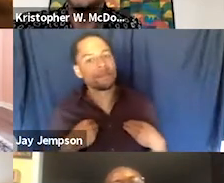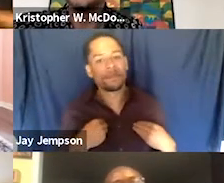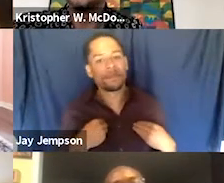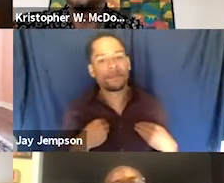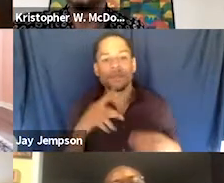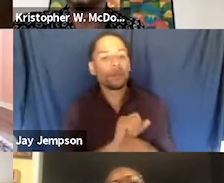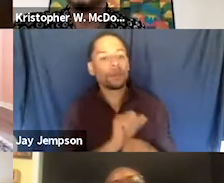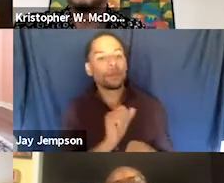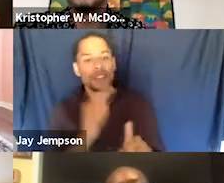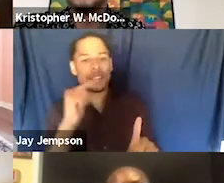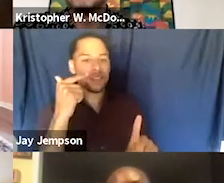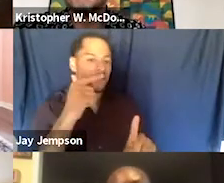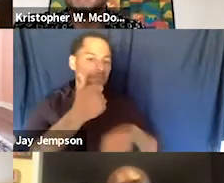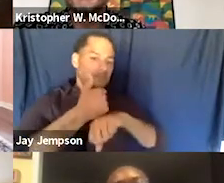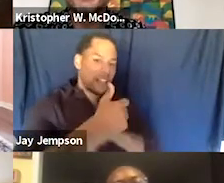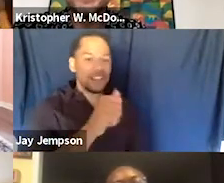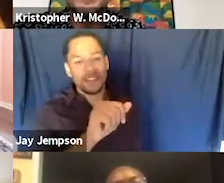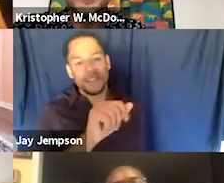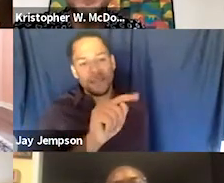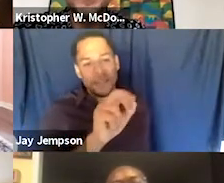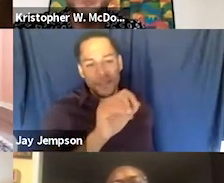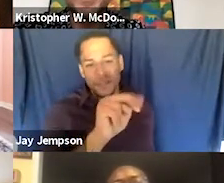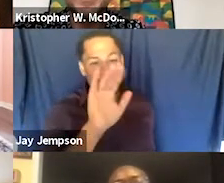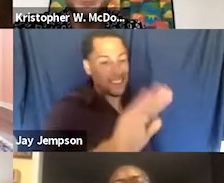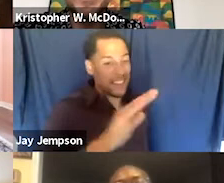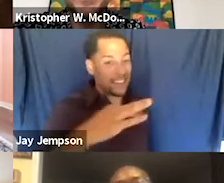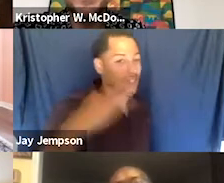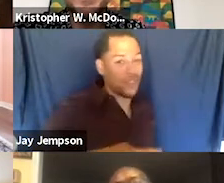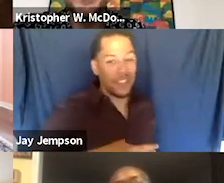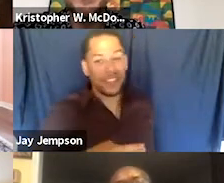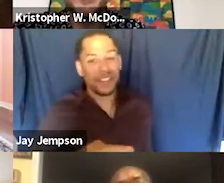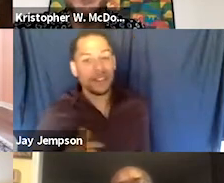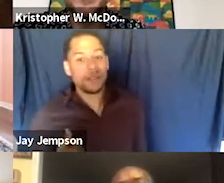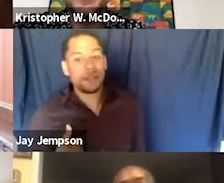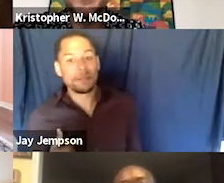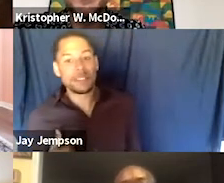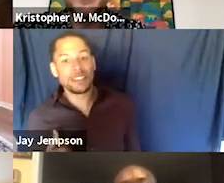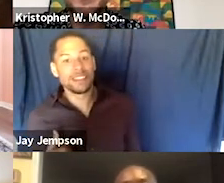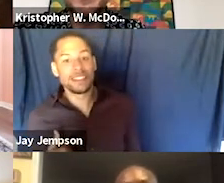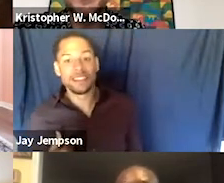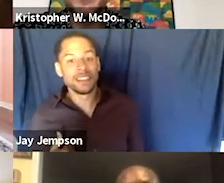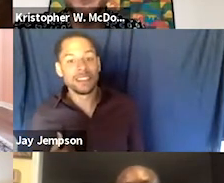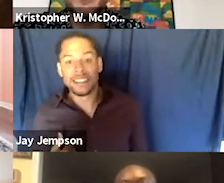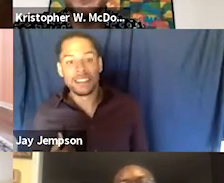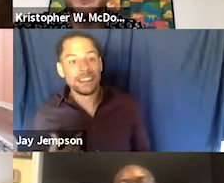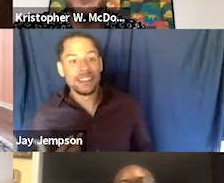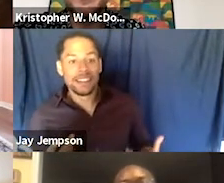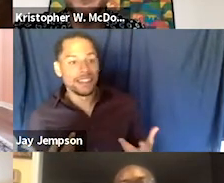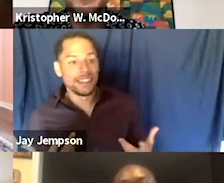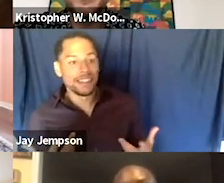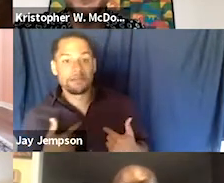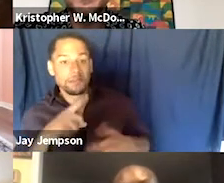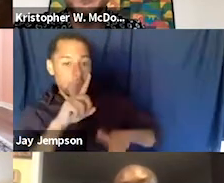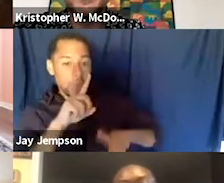and it is, I put my foot in the ground that I don't do anything. I don't check them. I don't ask no questions unless